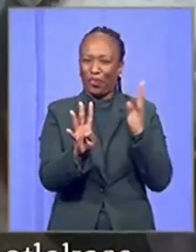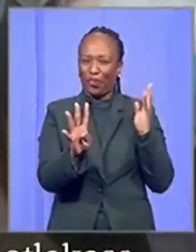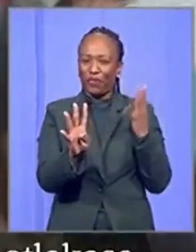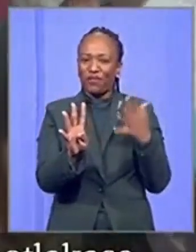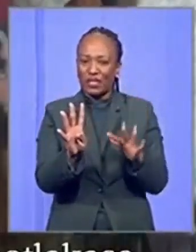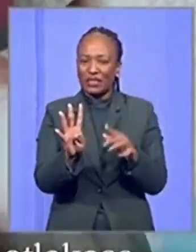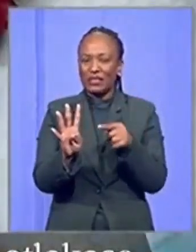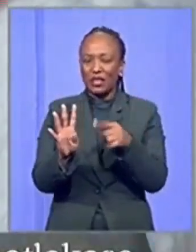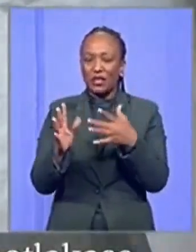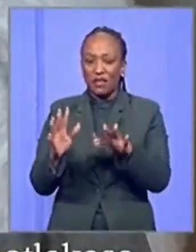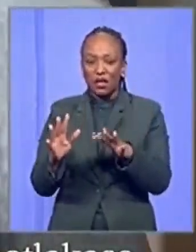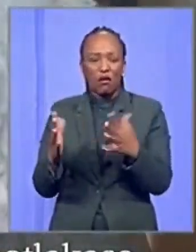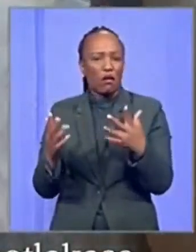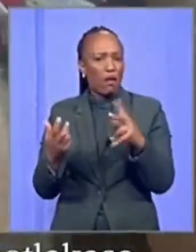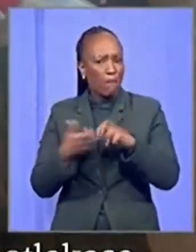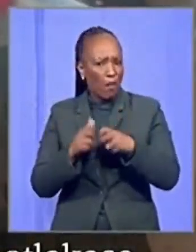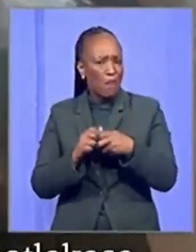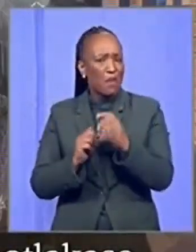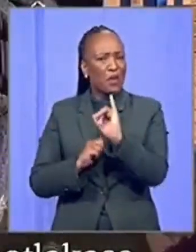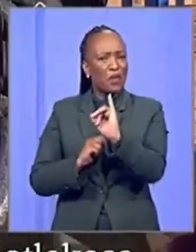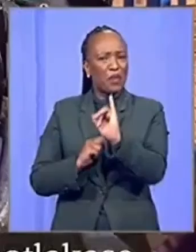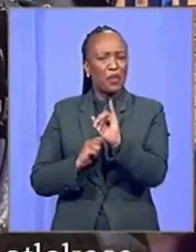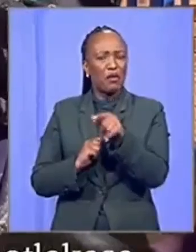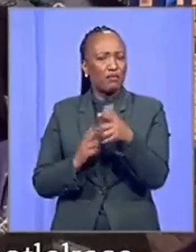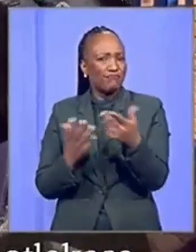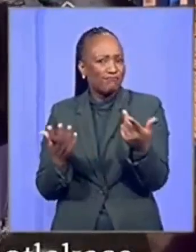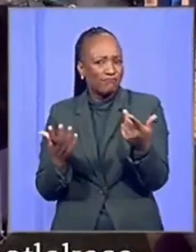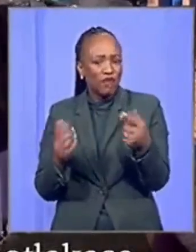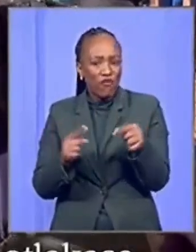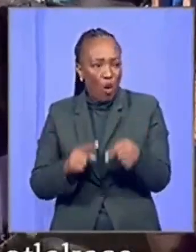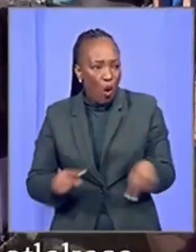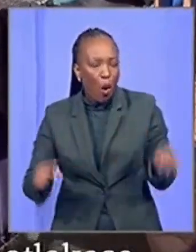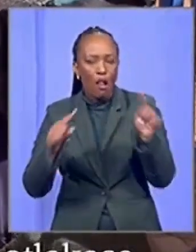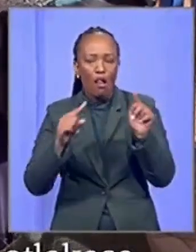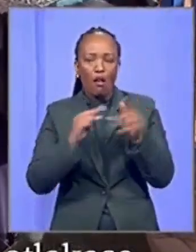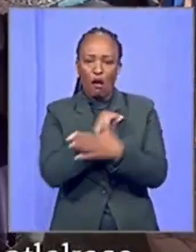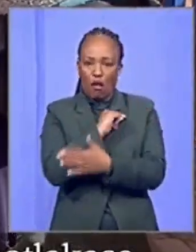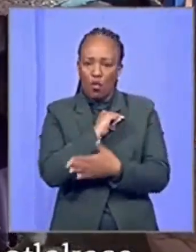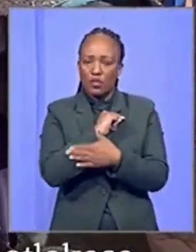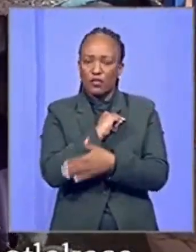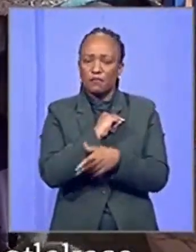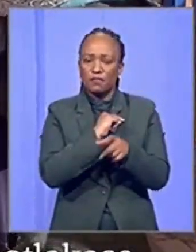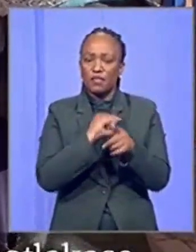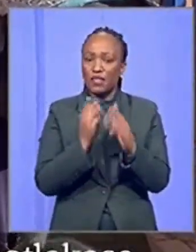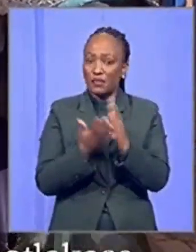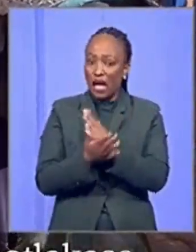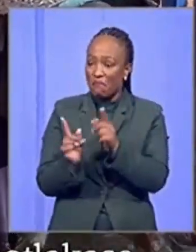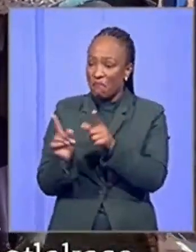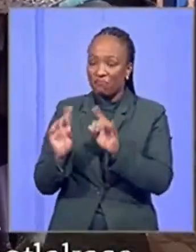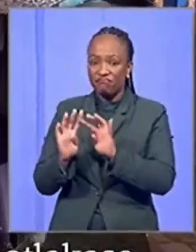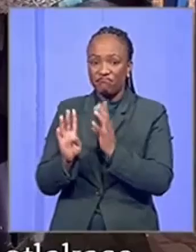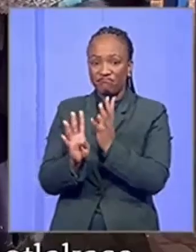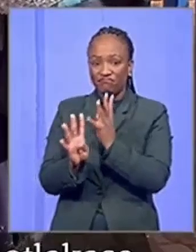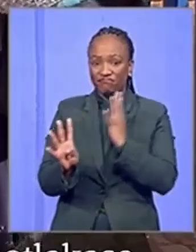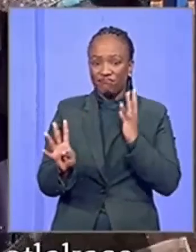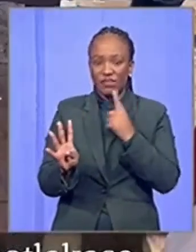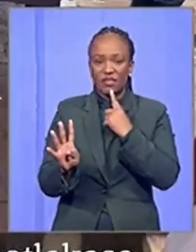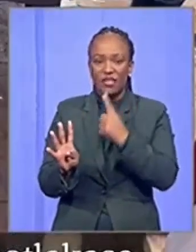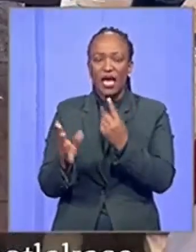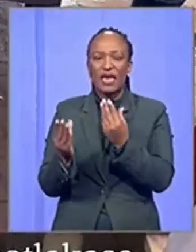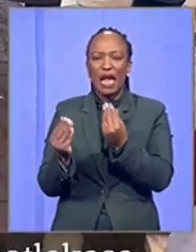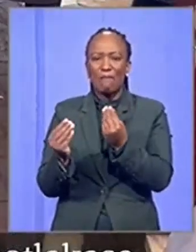itemogela bothata bjo bo bona la go kare bo amanaga ka bophara. Ba bangwe ba bona ba re ba hweditše dinomoro tše ditelele tše tharo